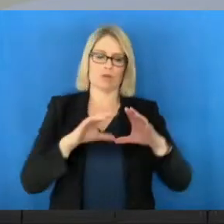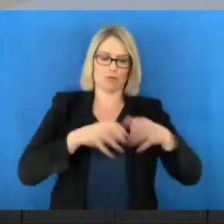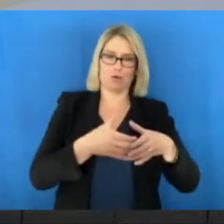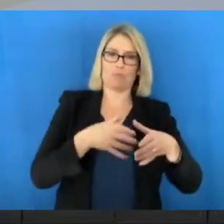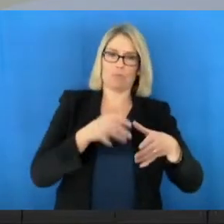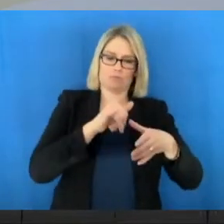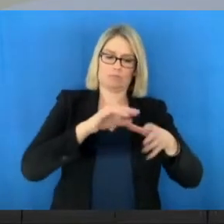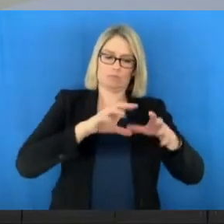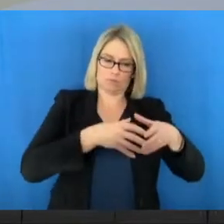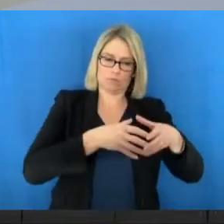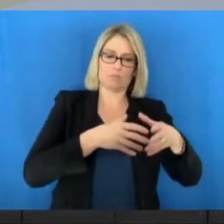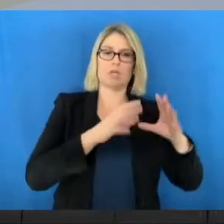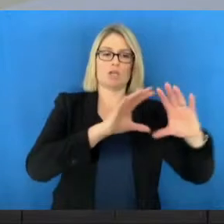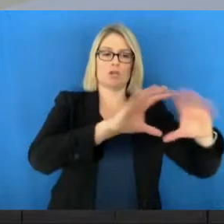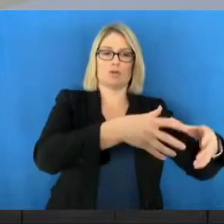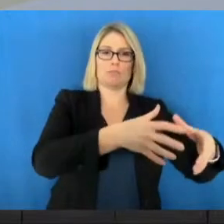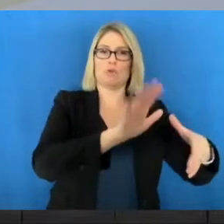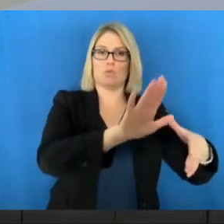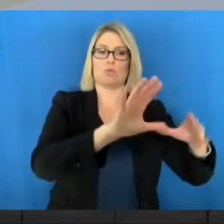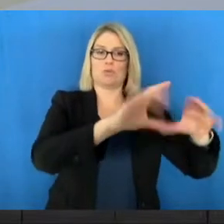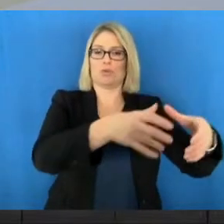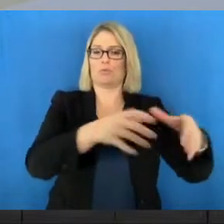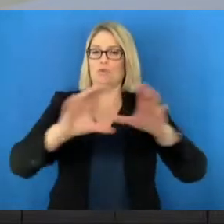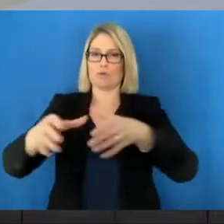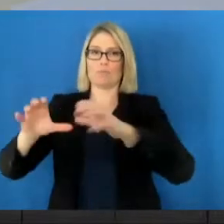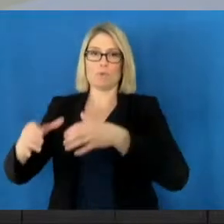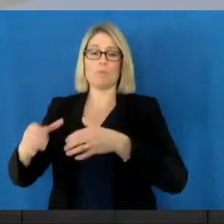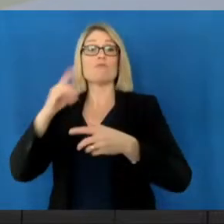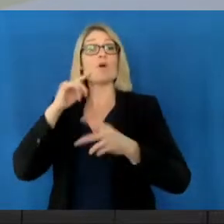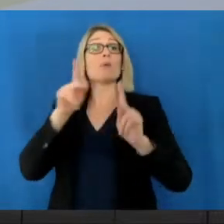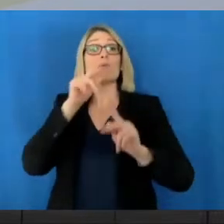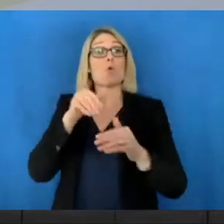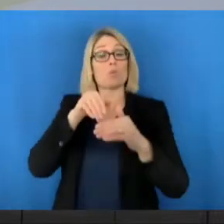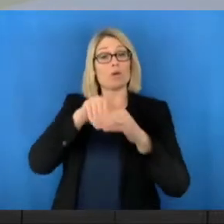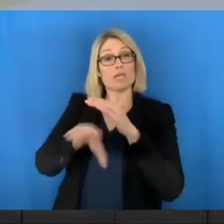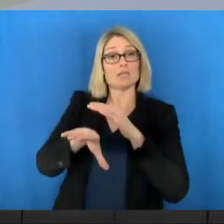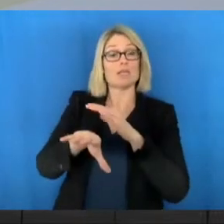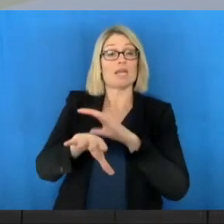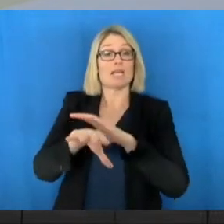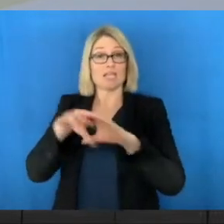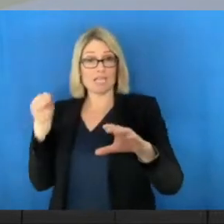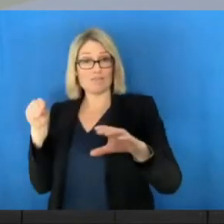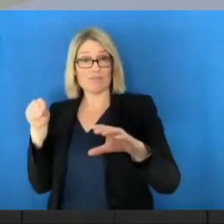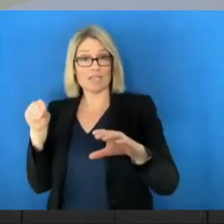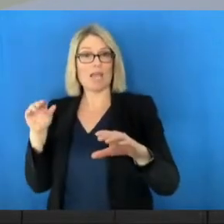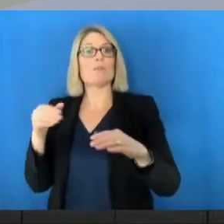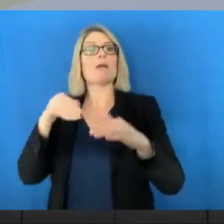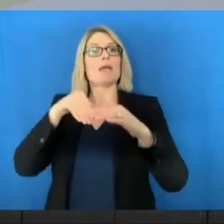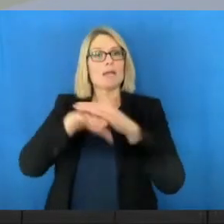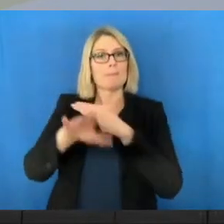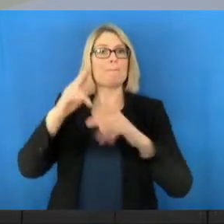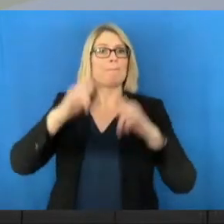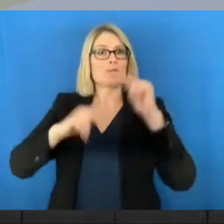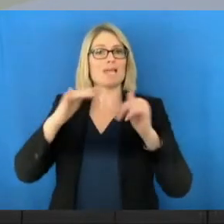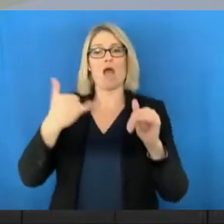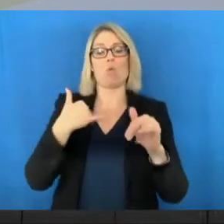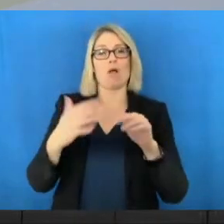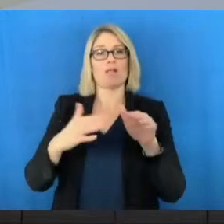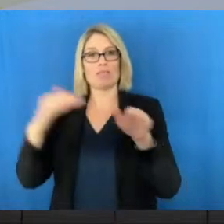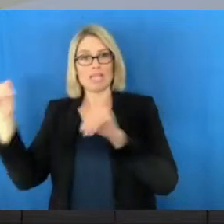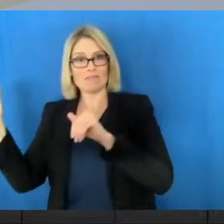that and that's really important for the entrances and the exits, how people get in and out of the building, but also around